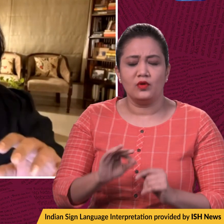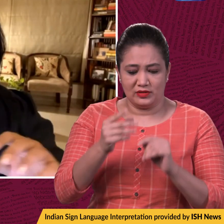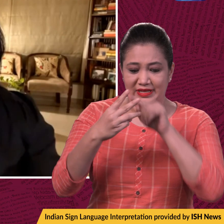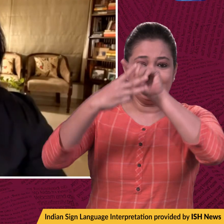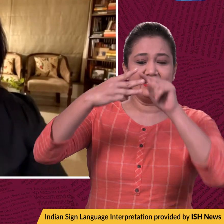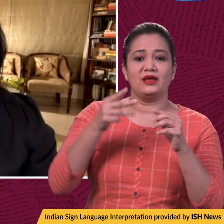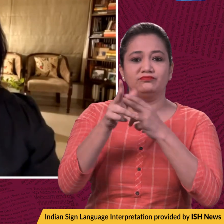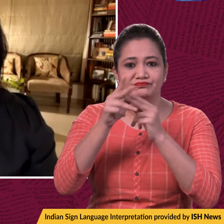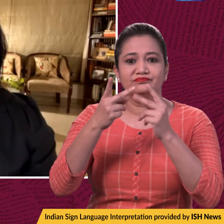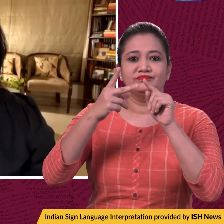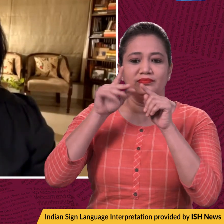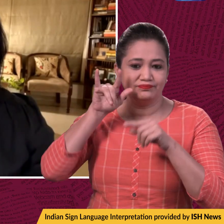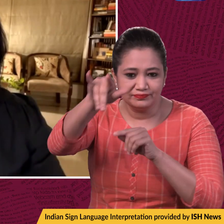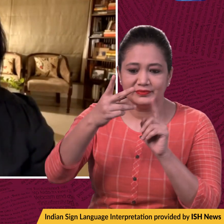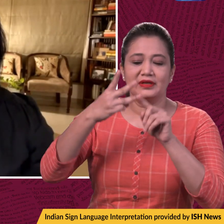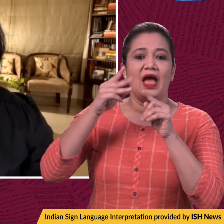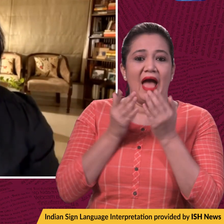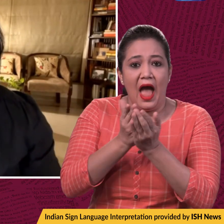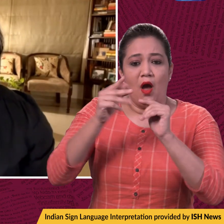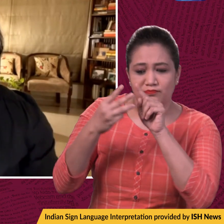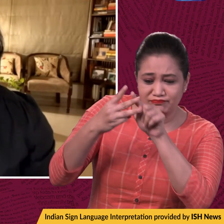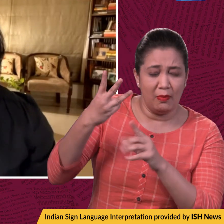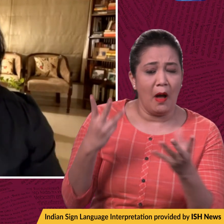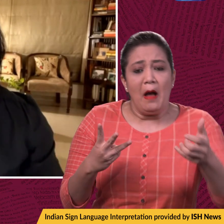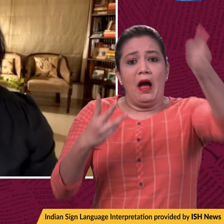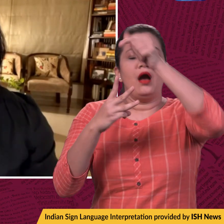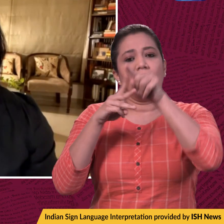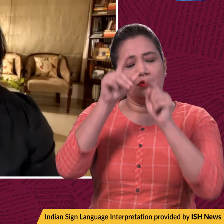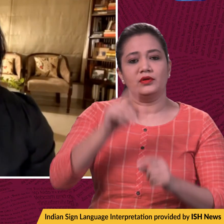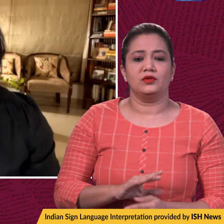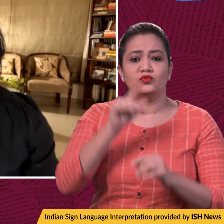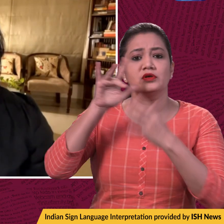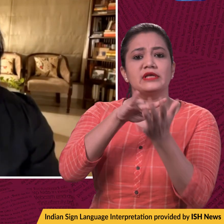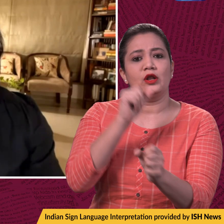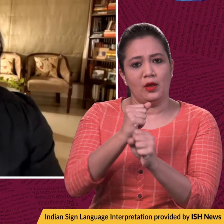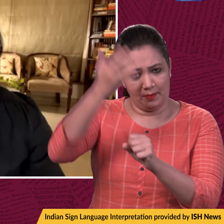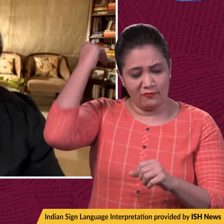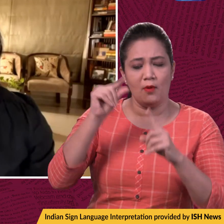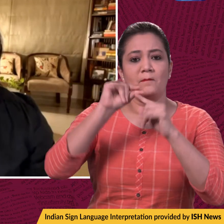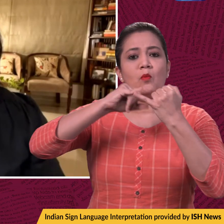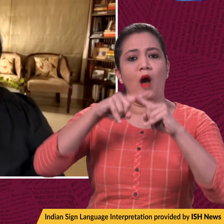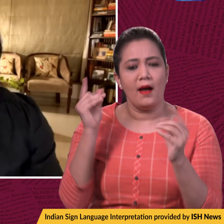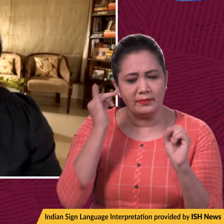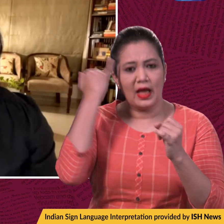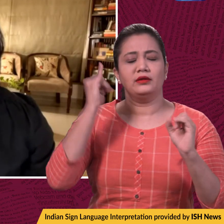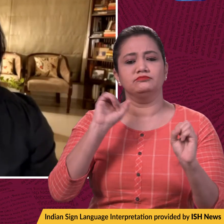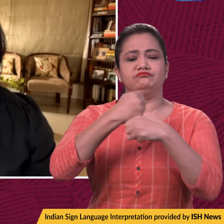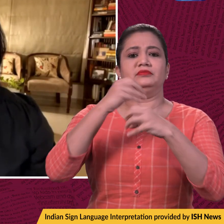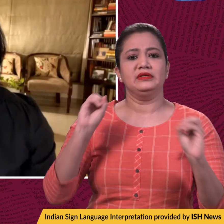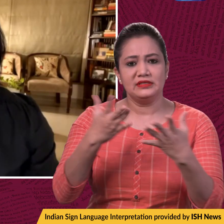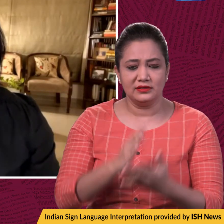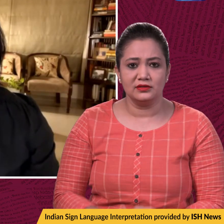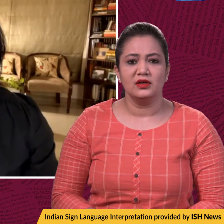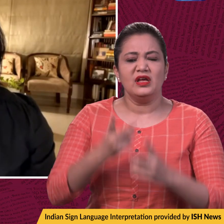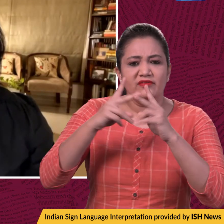that is above the chiefs of the 3 arms of our defence. It's a key role created by the central government to serve as a single point advisor to the government